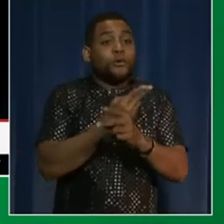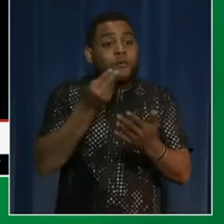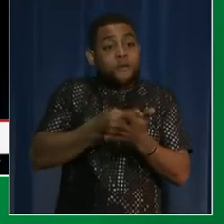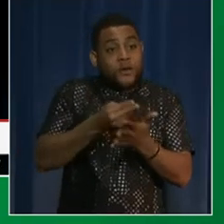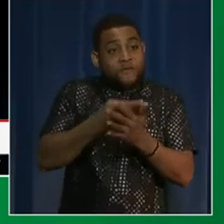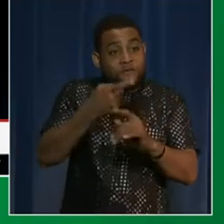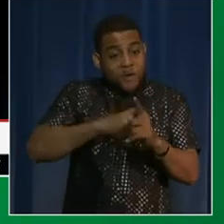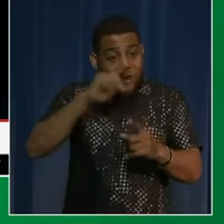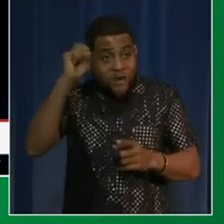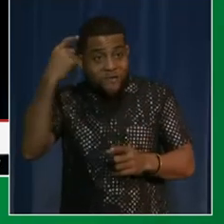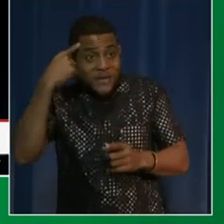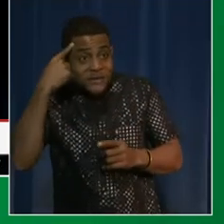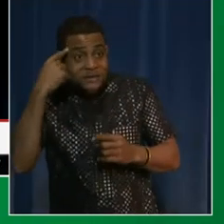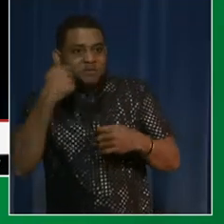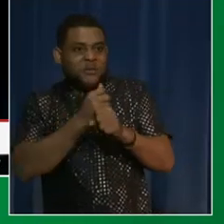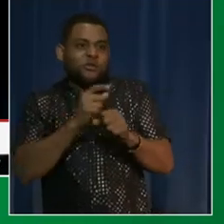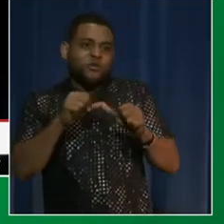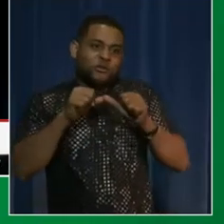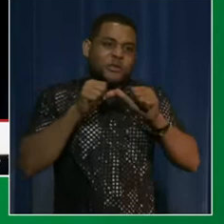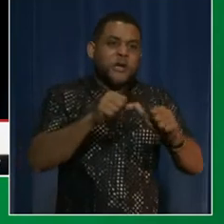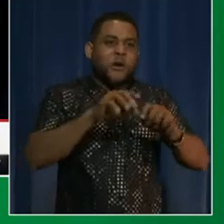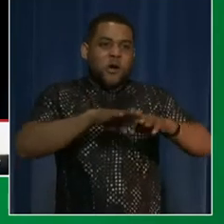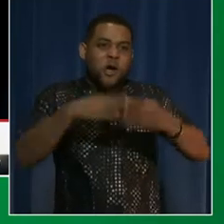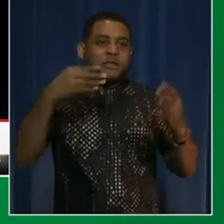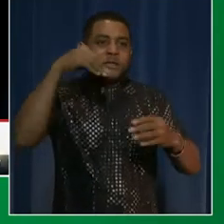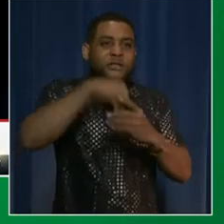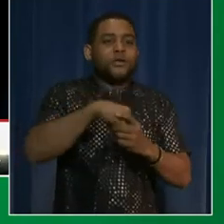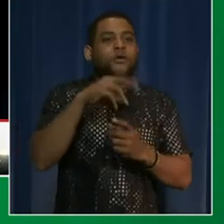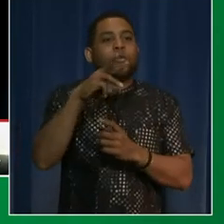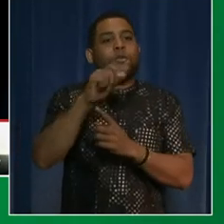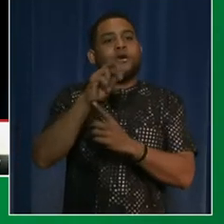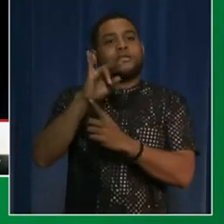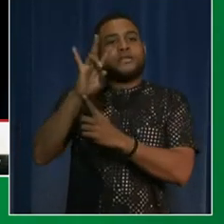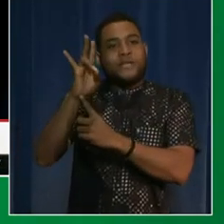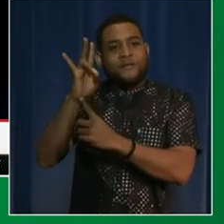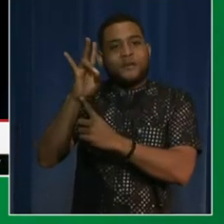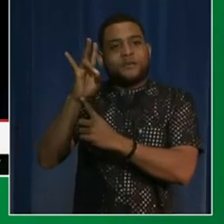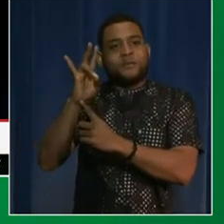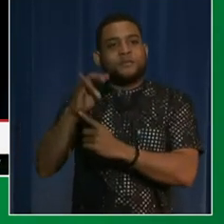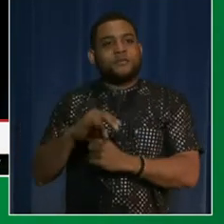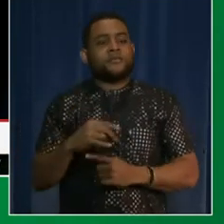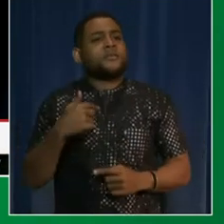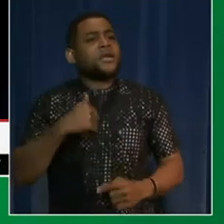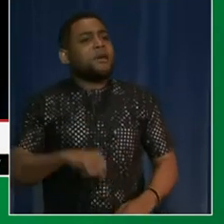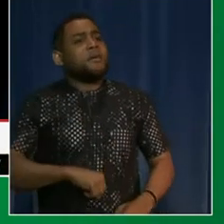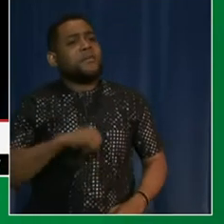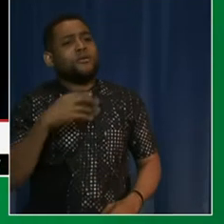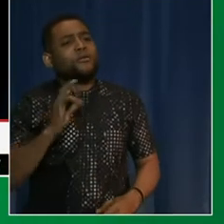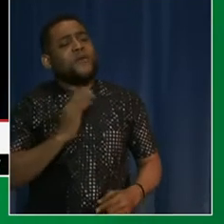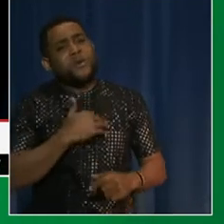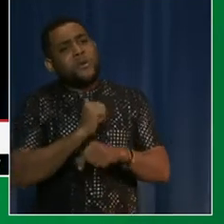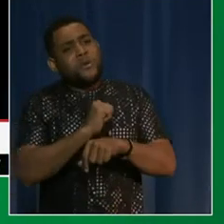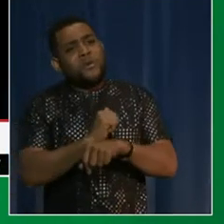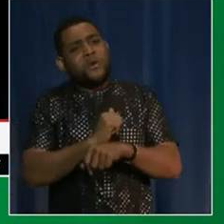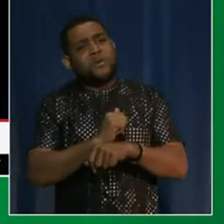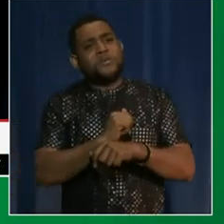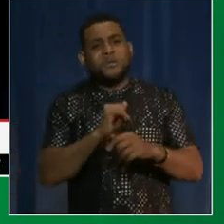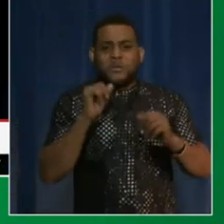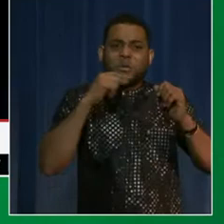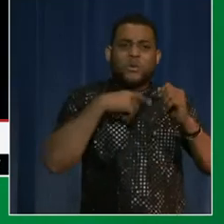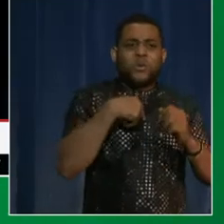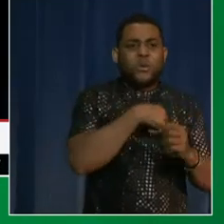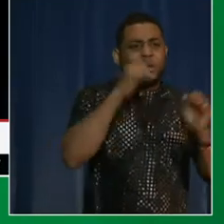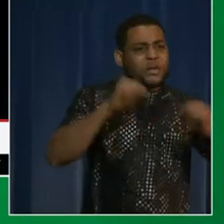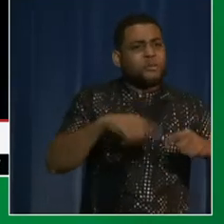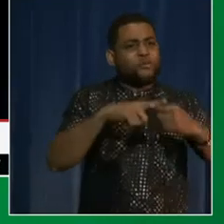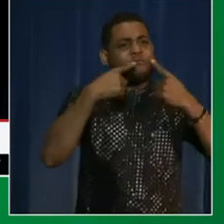can open in Ward 7. So I'm proud of the work that we've been able to announce here at